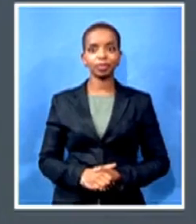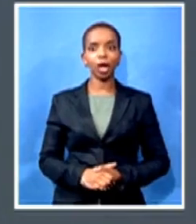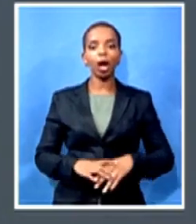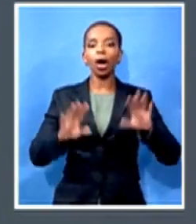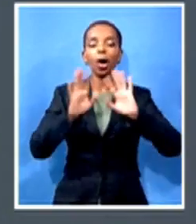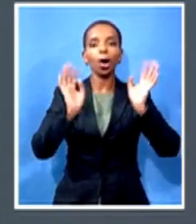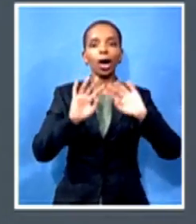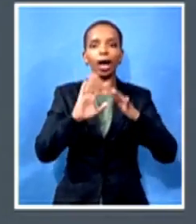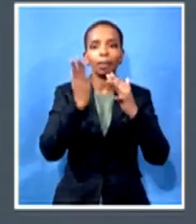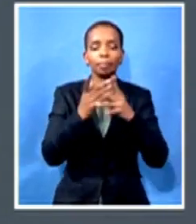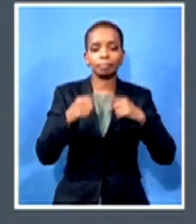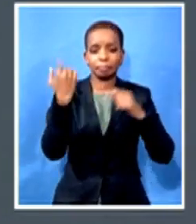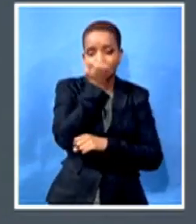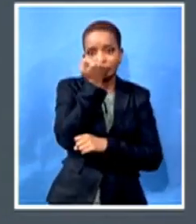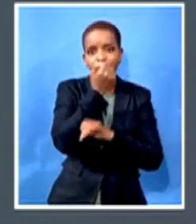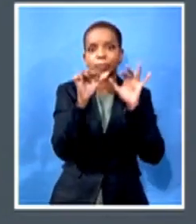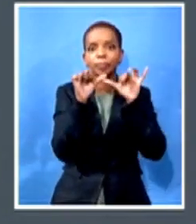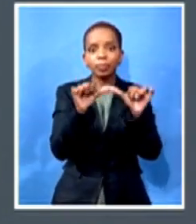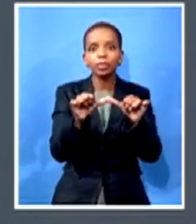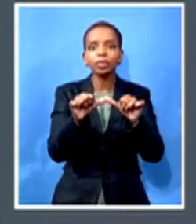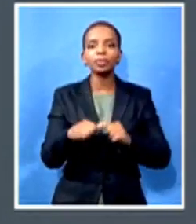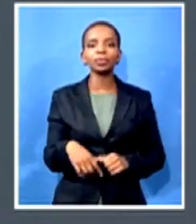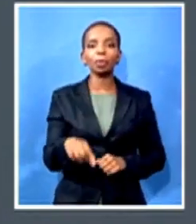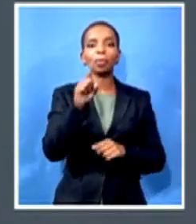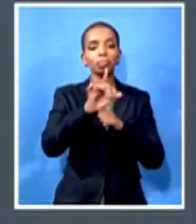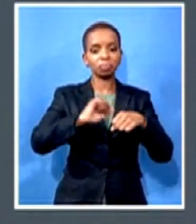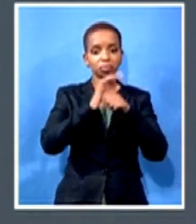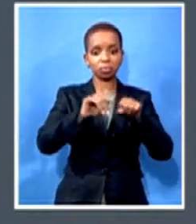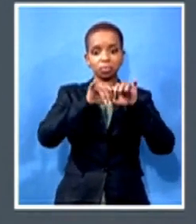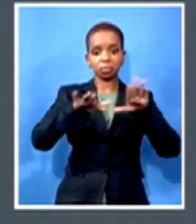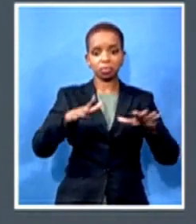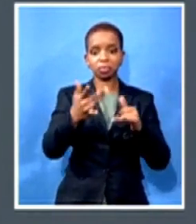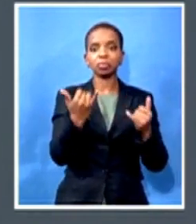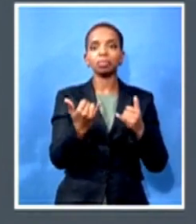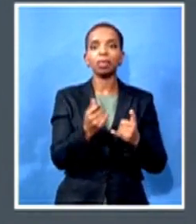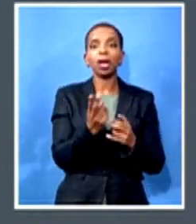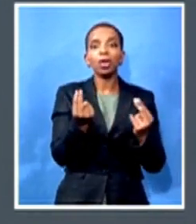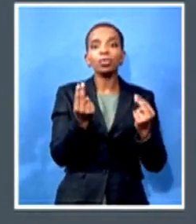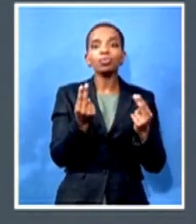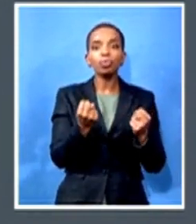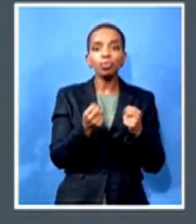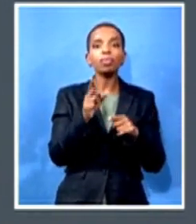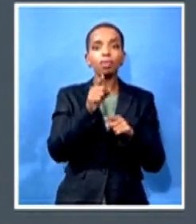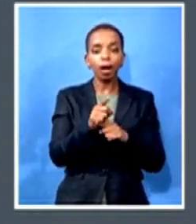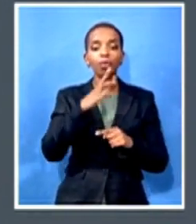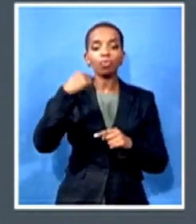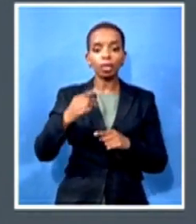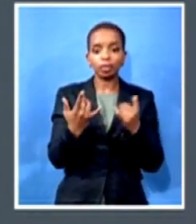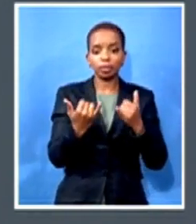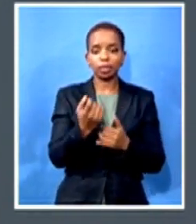COVID-19 outbreak has brought a new reality, that of working away from the office.